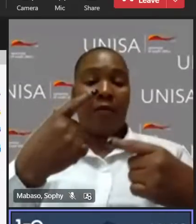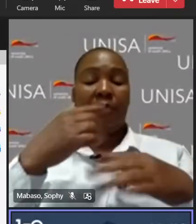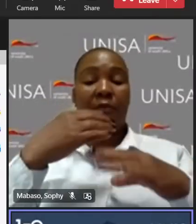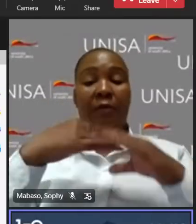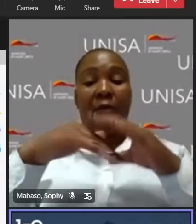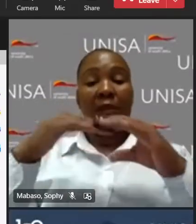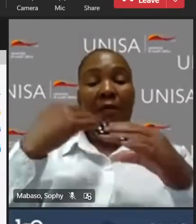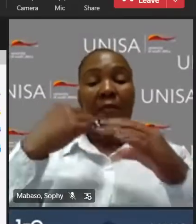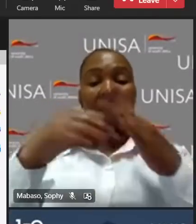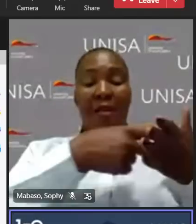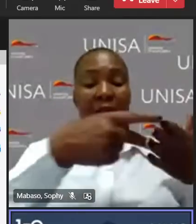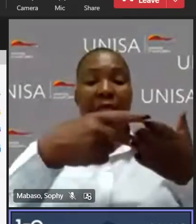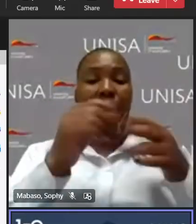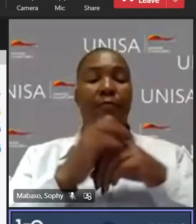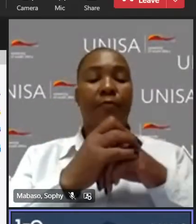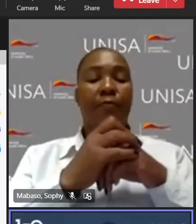that